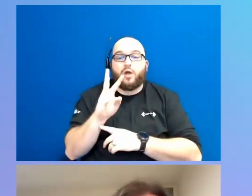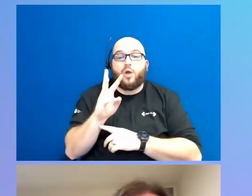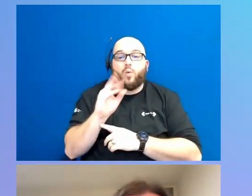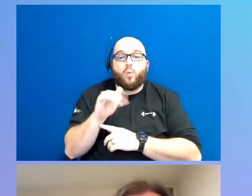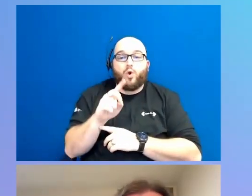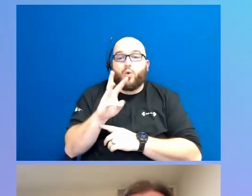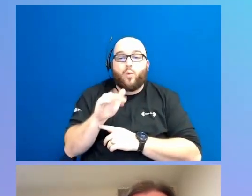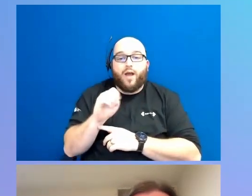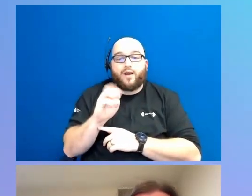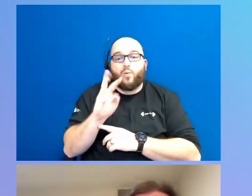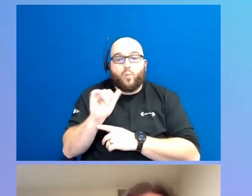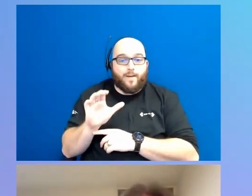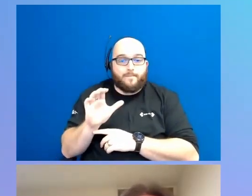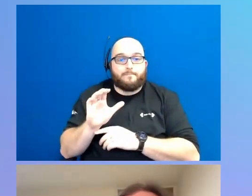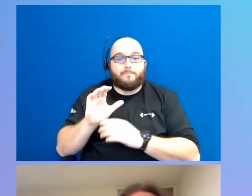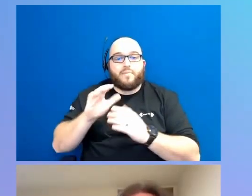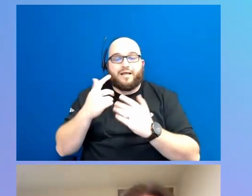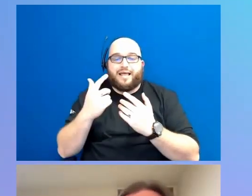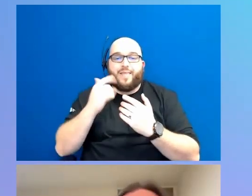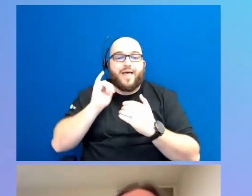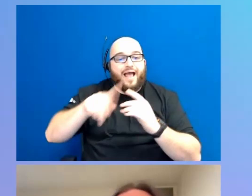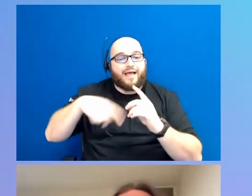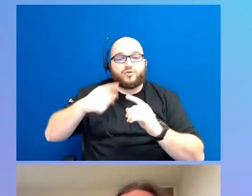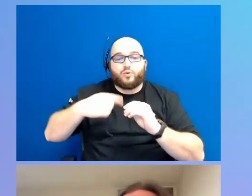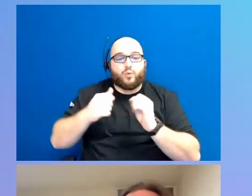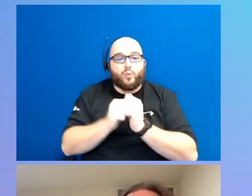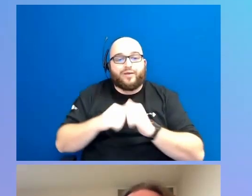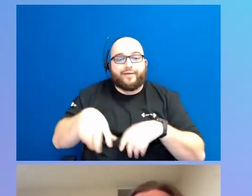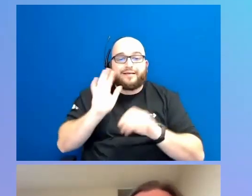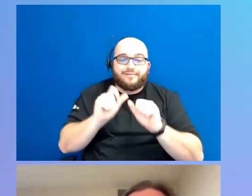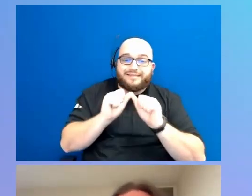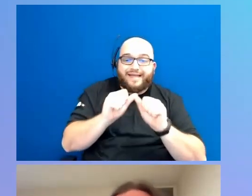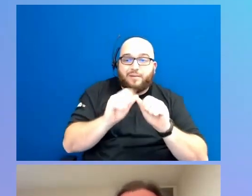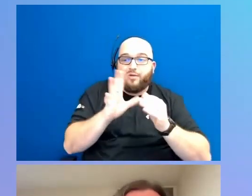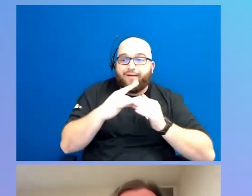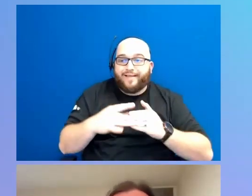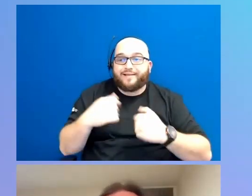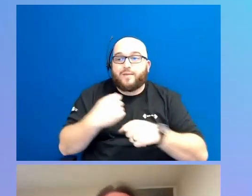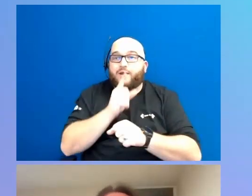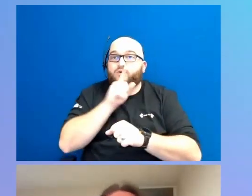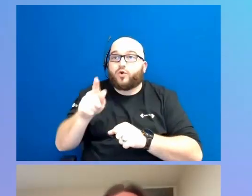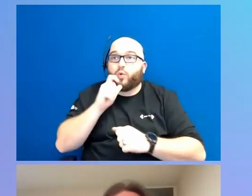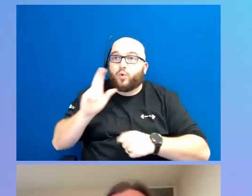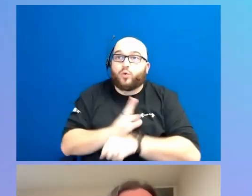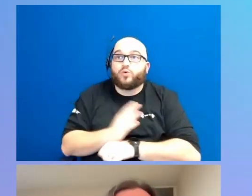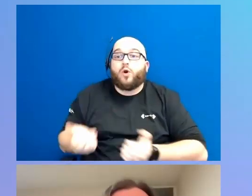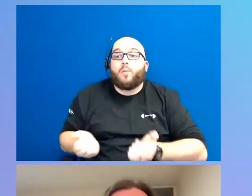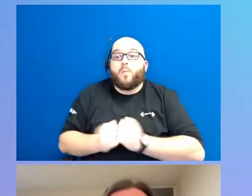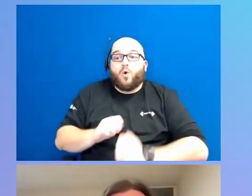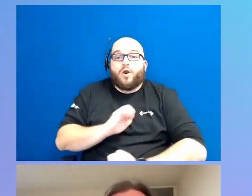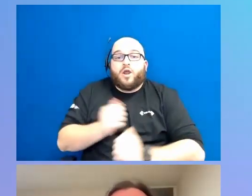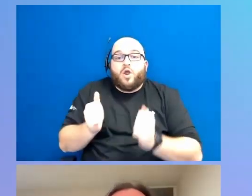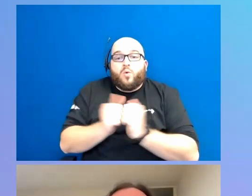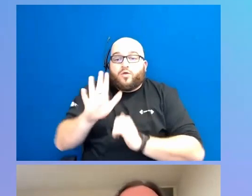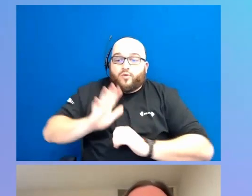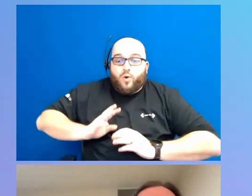sustainability guidelines about sustainable and making sure that you don't use more energy in your web development